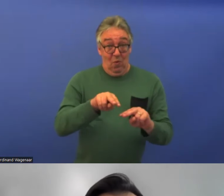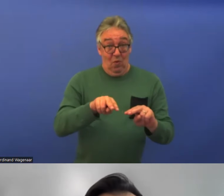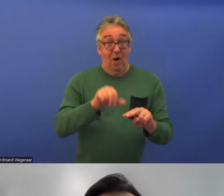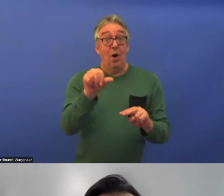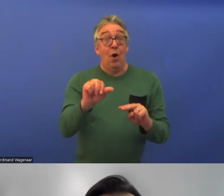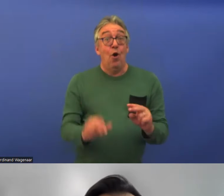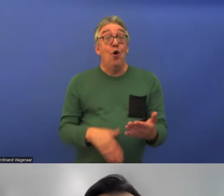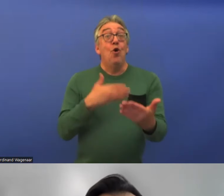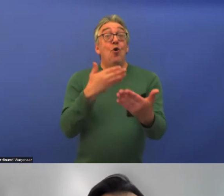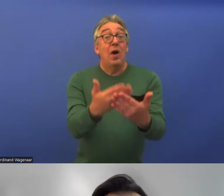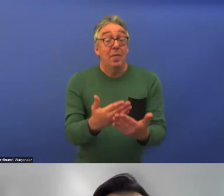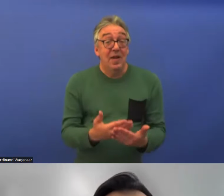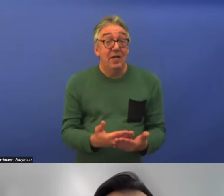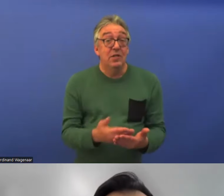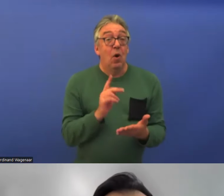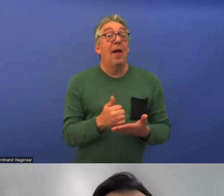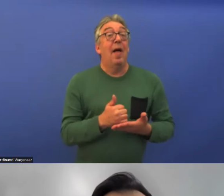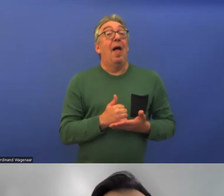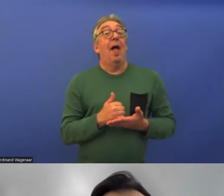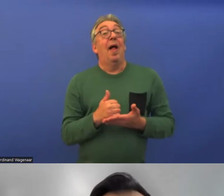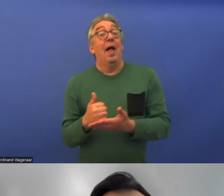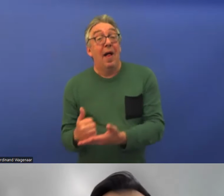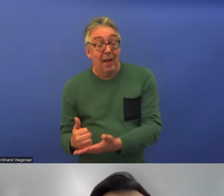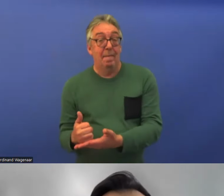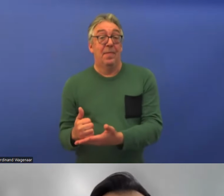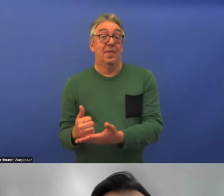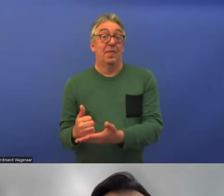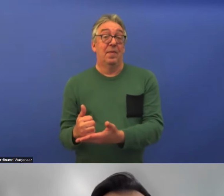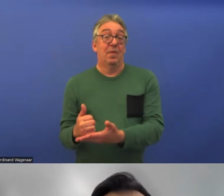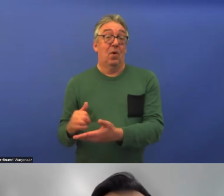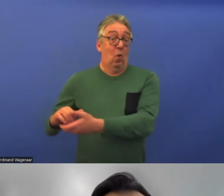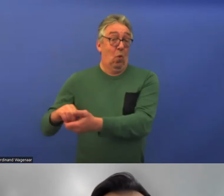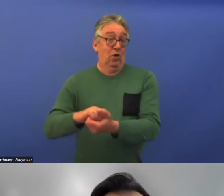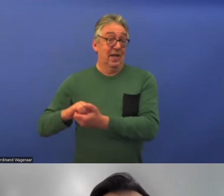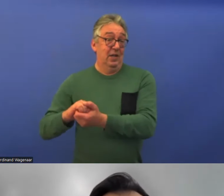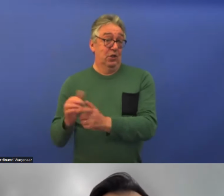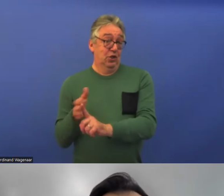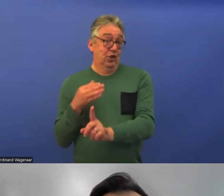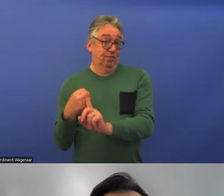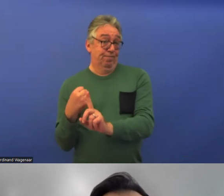the leverage of the organizations advocating for that, even vis-a-vis